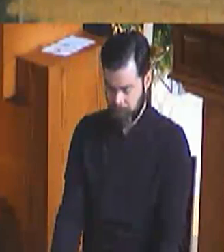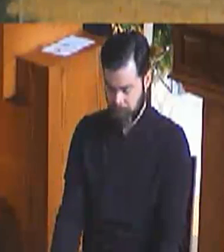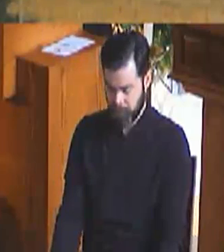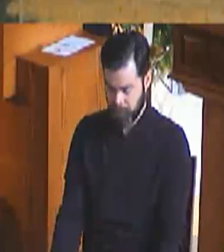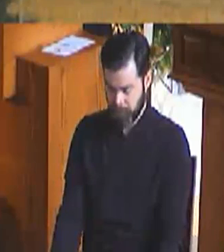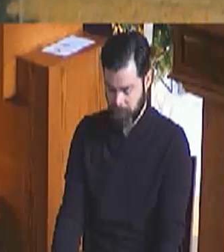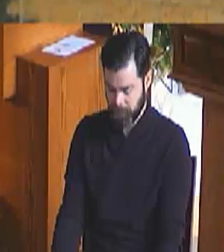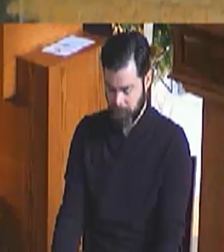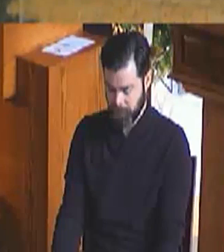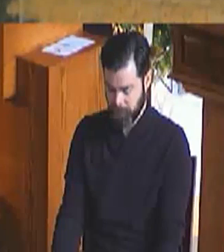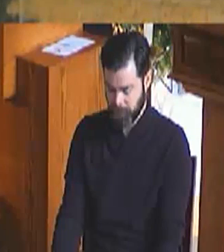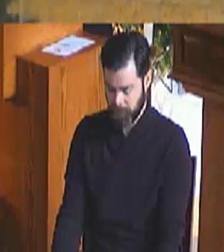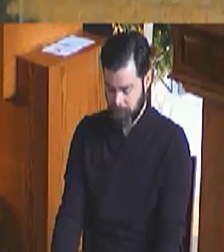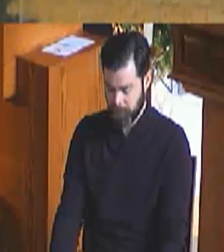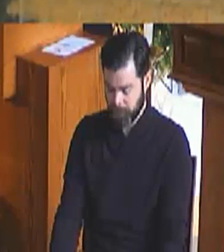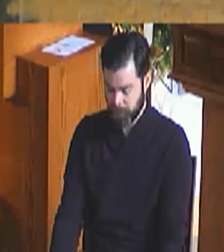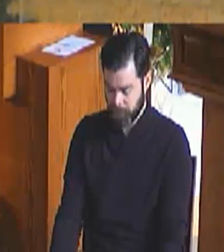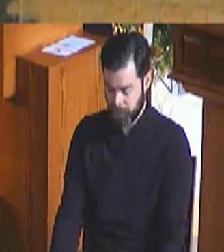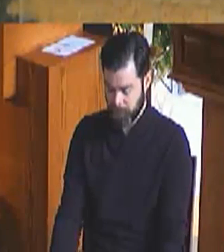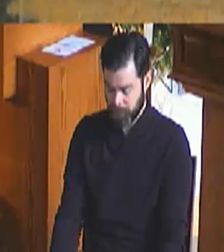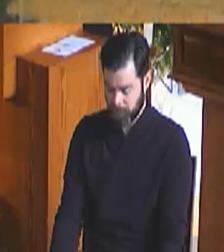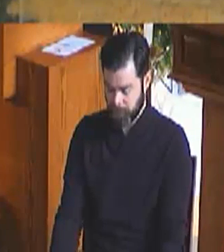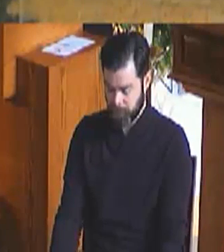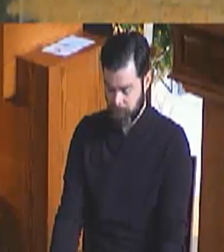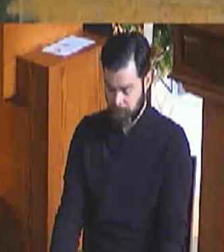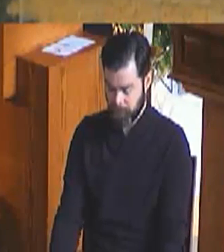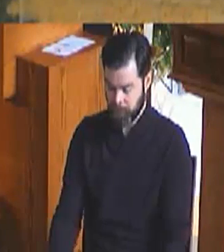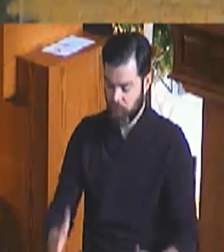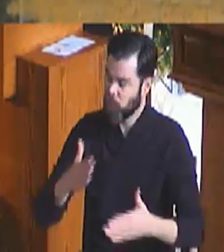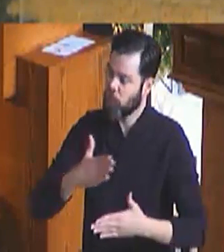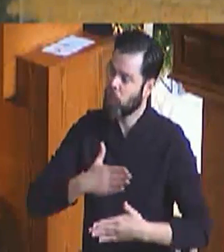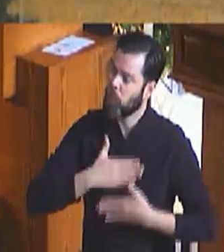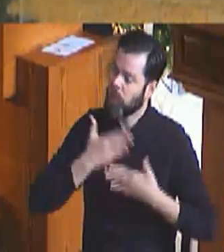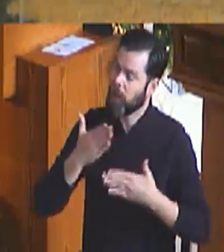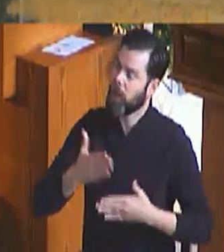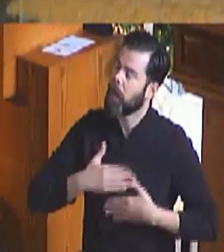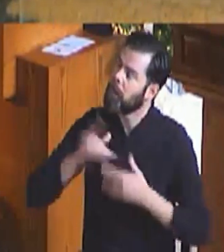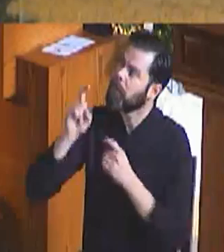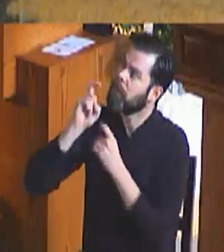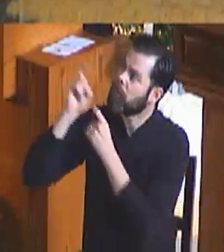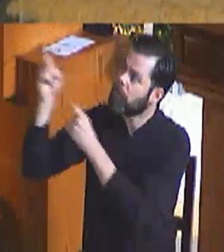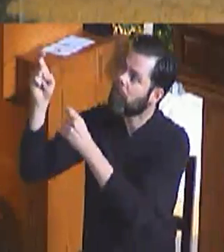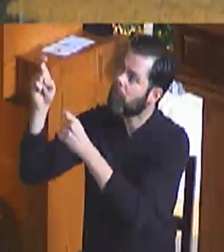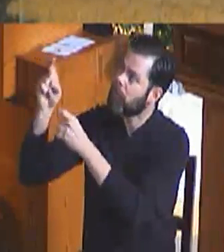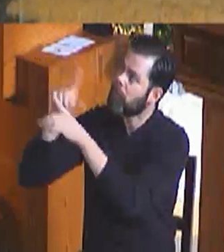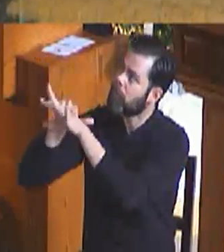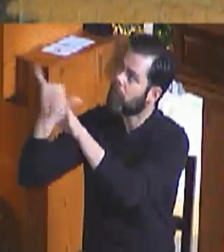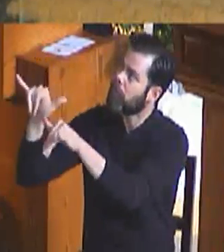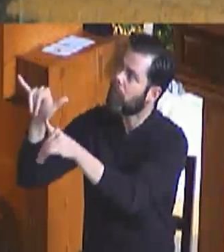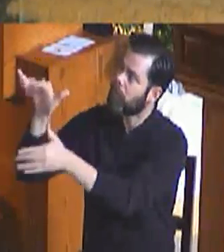We joyfully give and we joyfully receive.